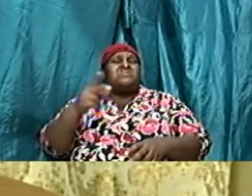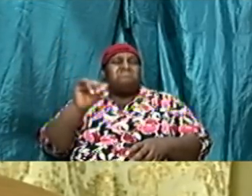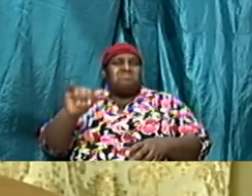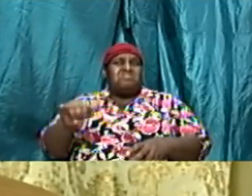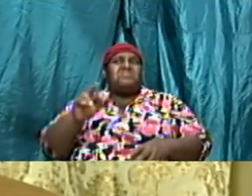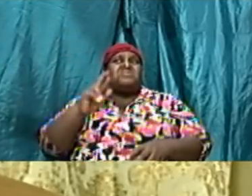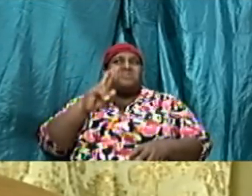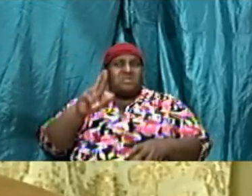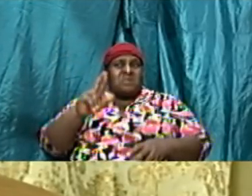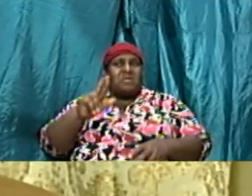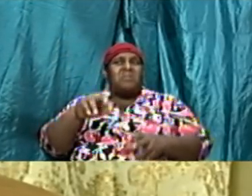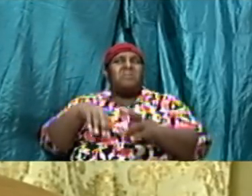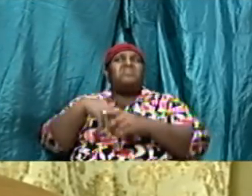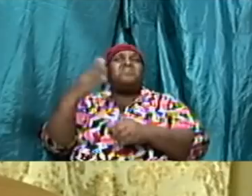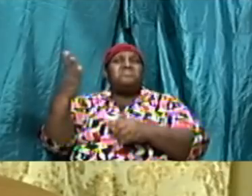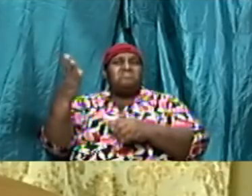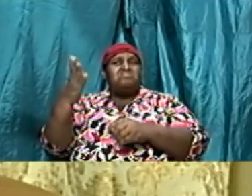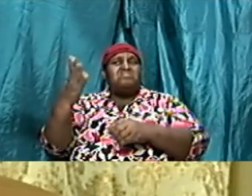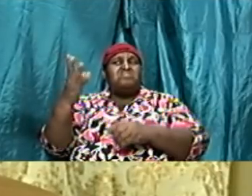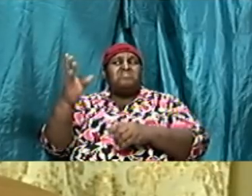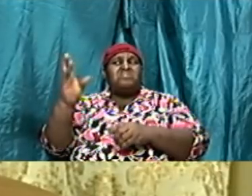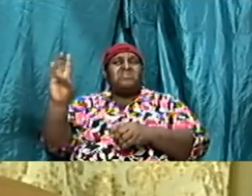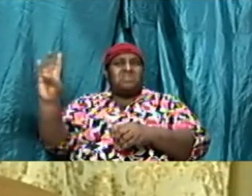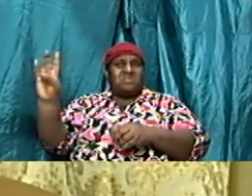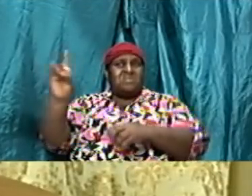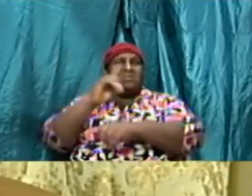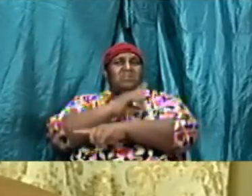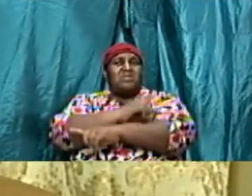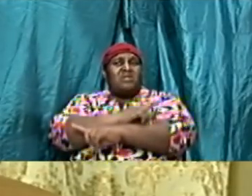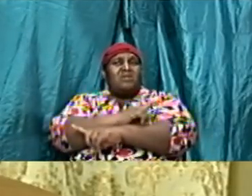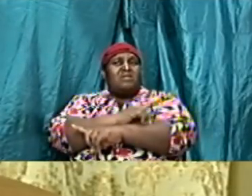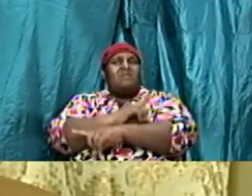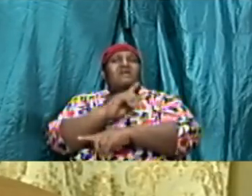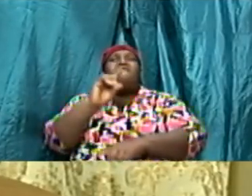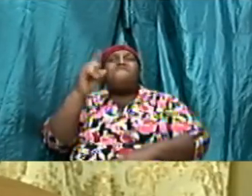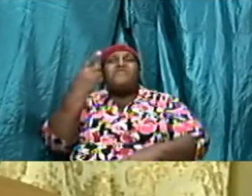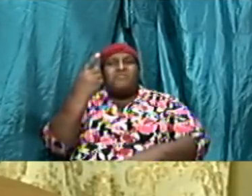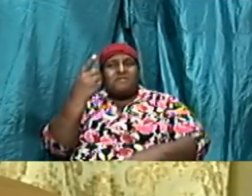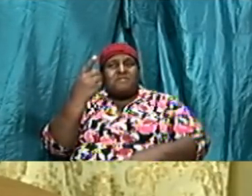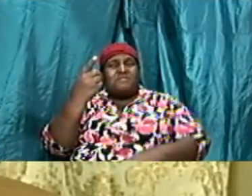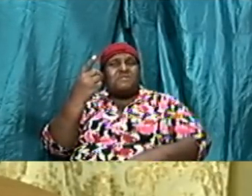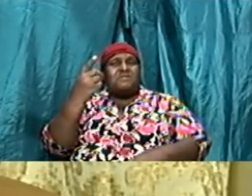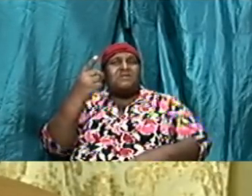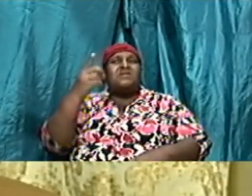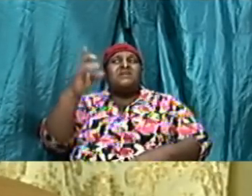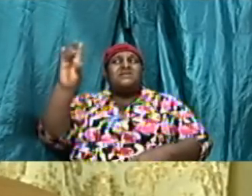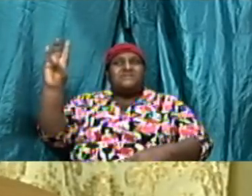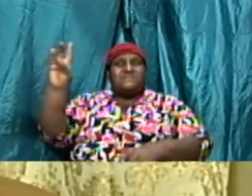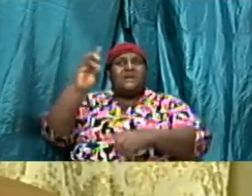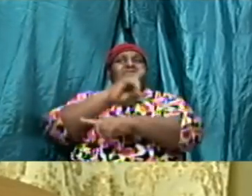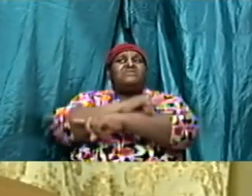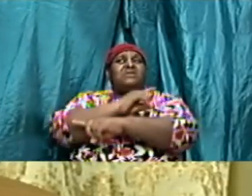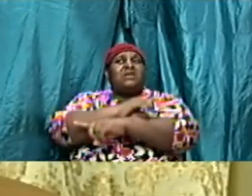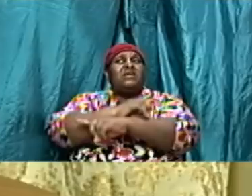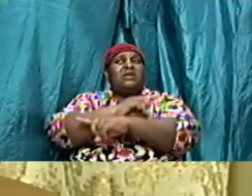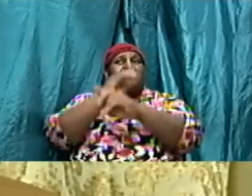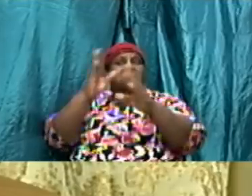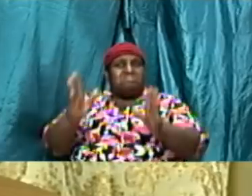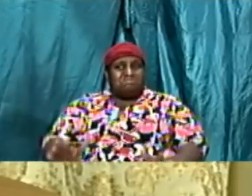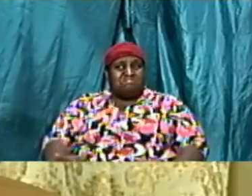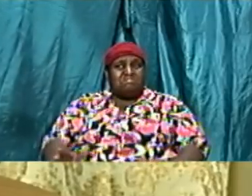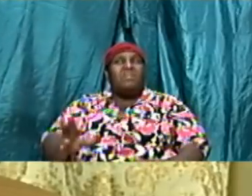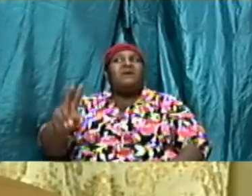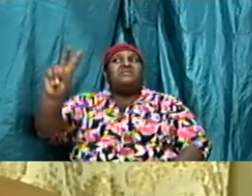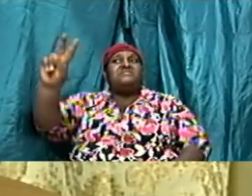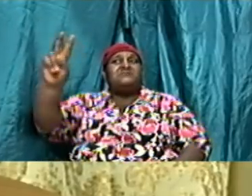relates to the Sabbath. Firstly, there is the Seventh-day Sabbatarianism. Secondly, there is what is